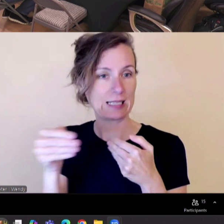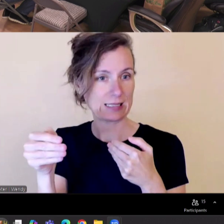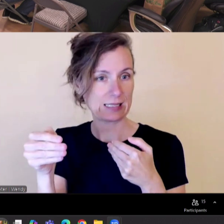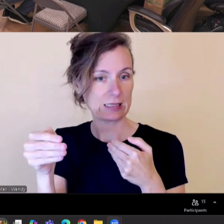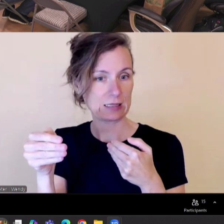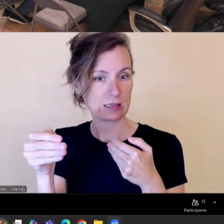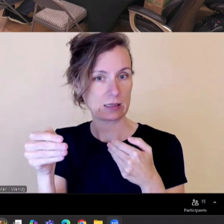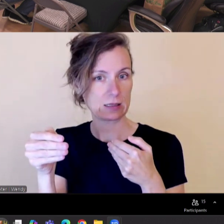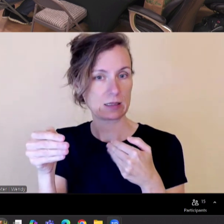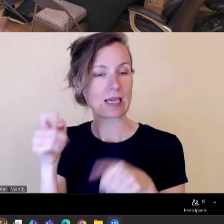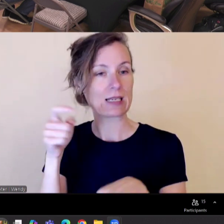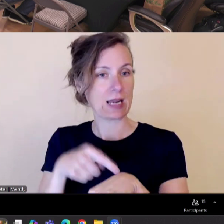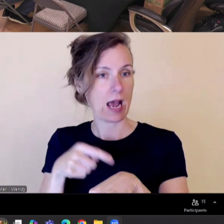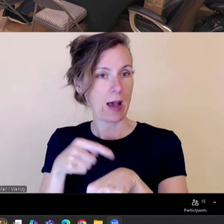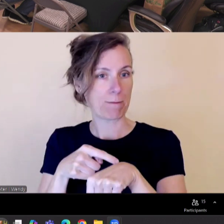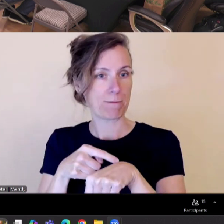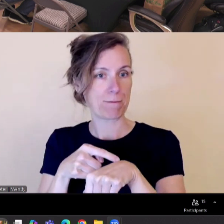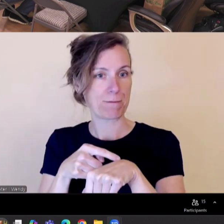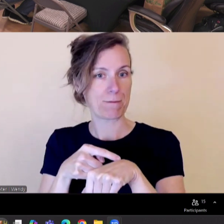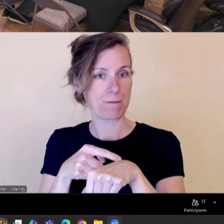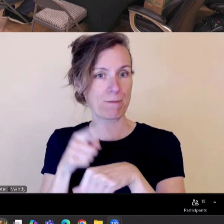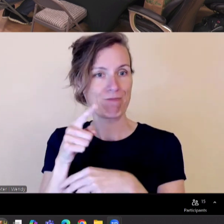and time,